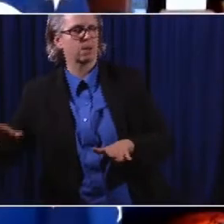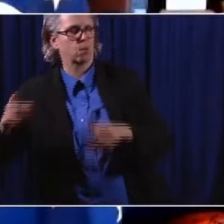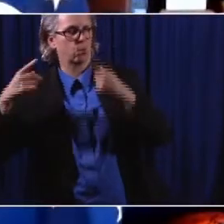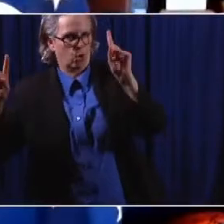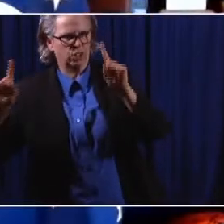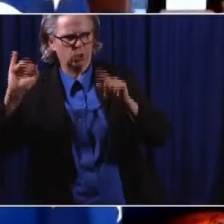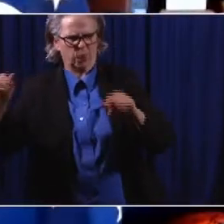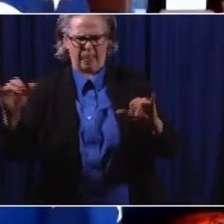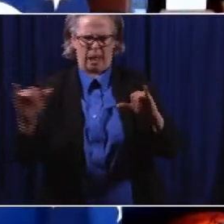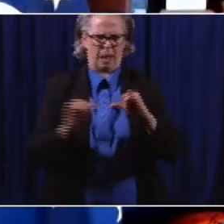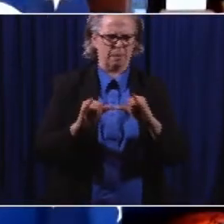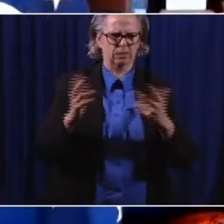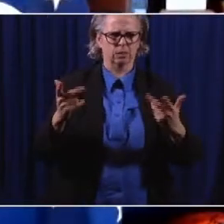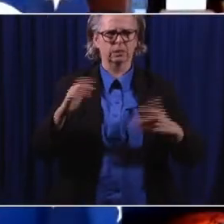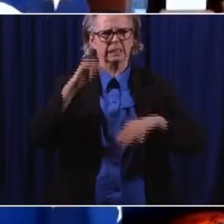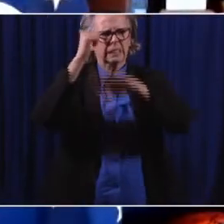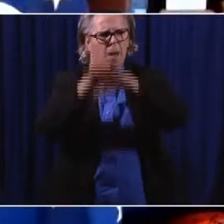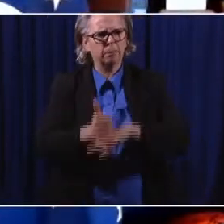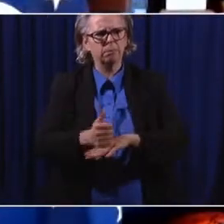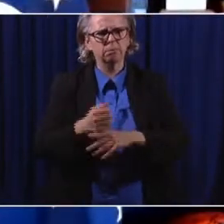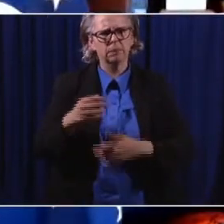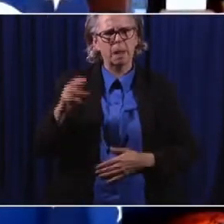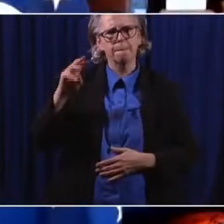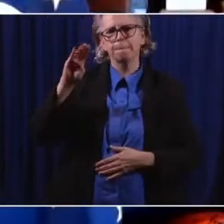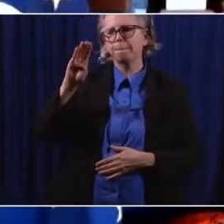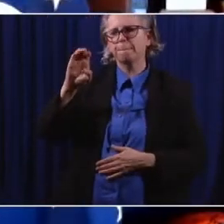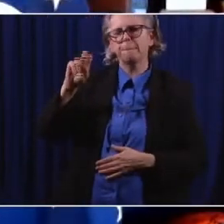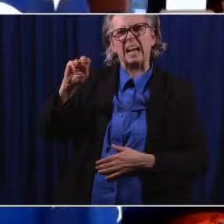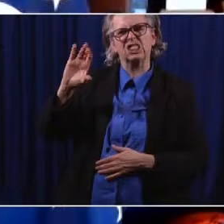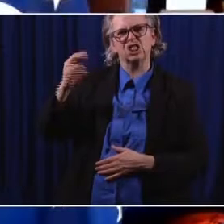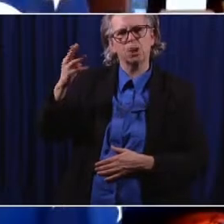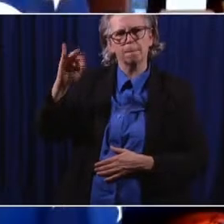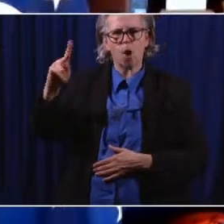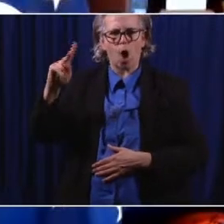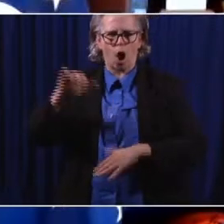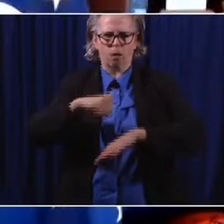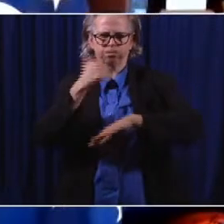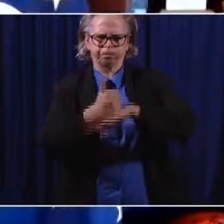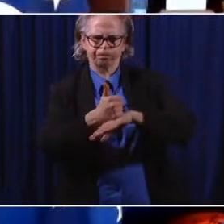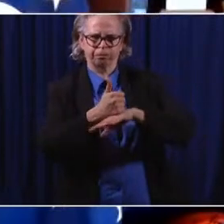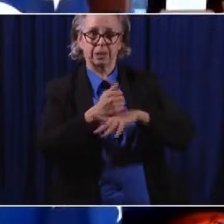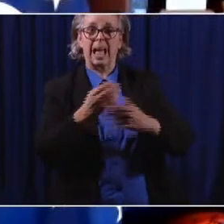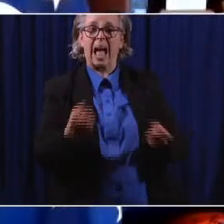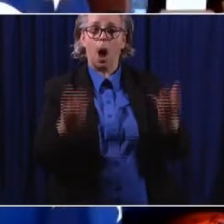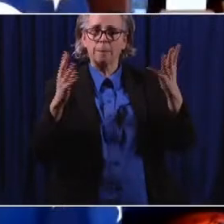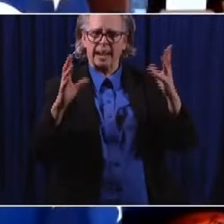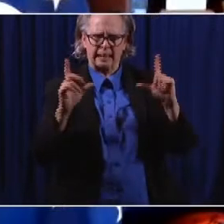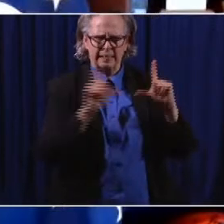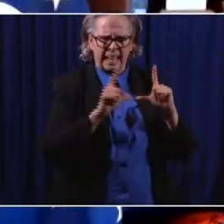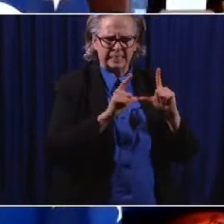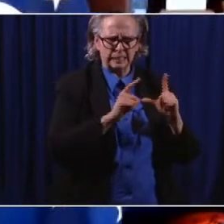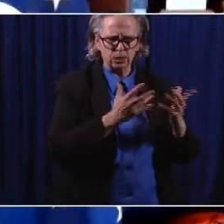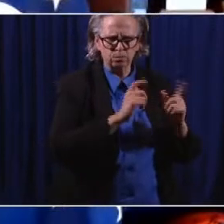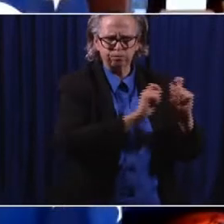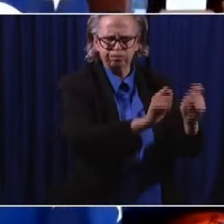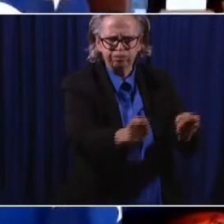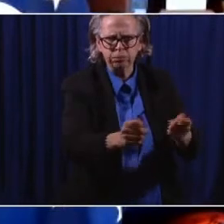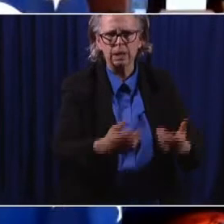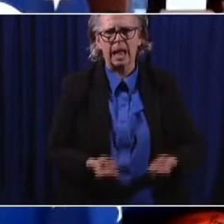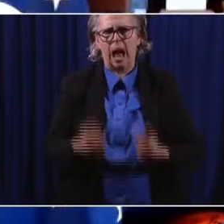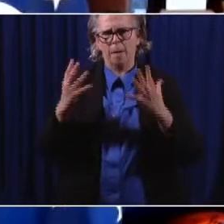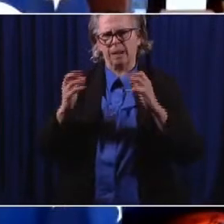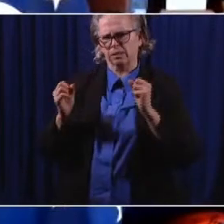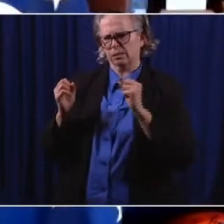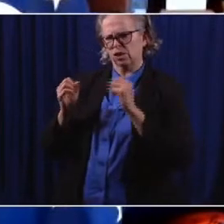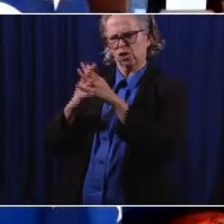the number of technologies licensed, the number of startups launched, the total number of portfolio funding, and